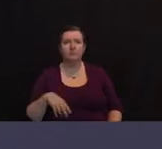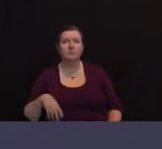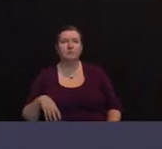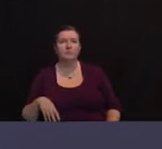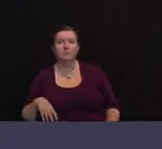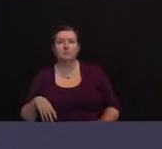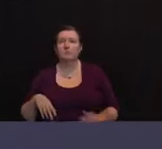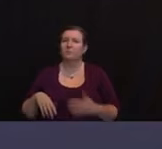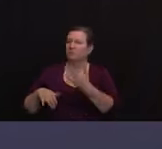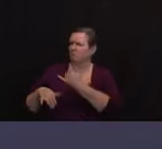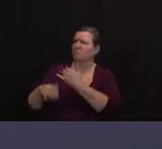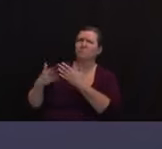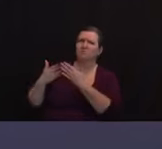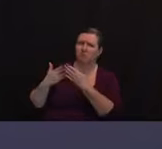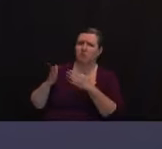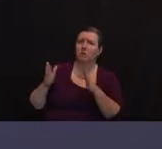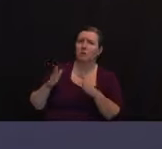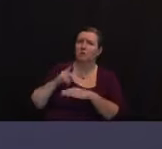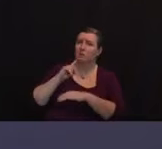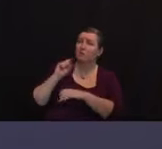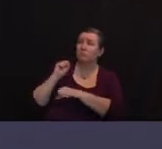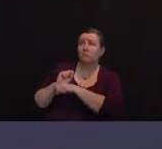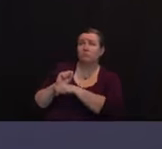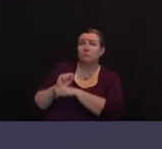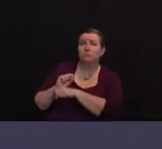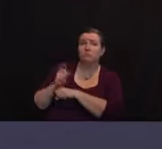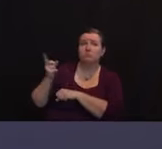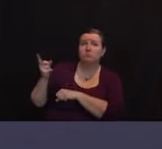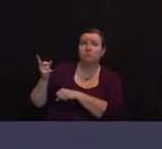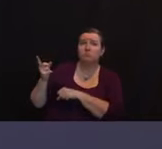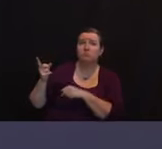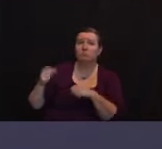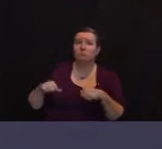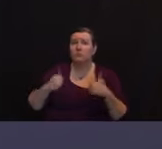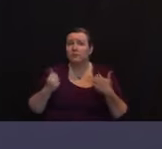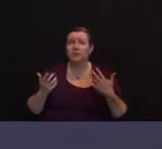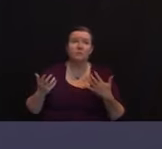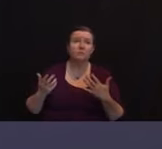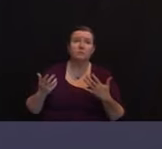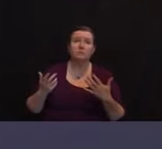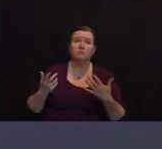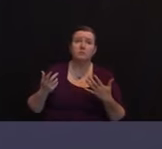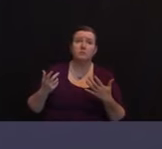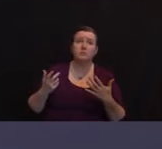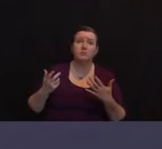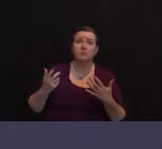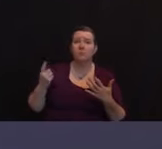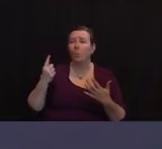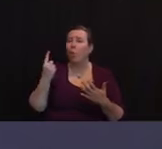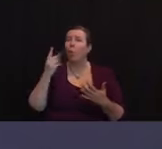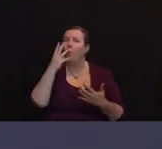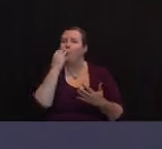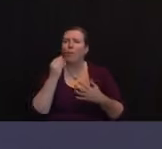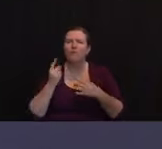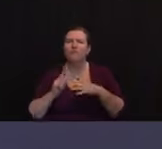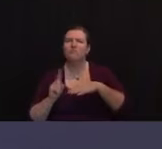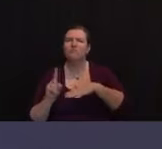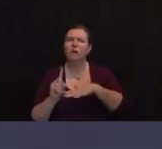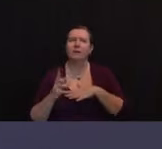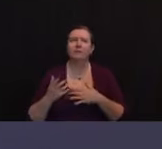and that is everything from lone wolves, criminal operations, to